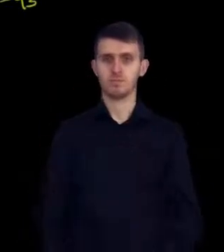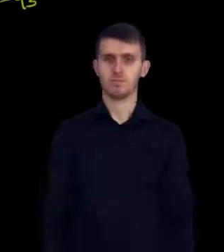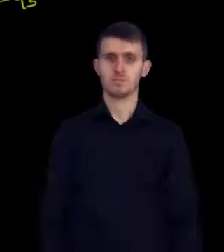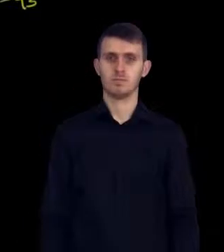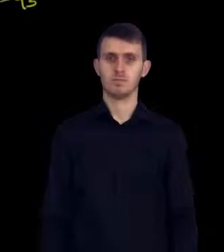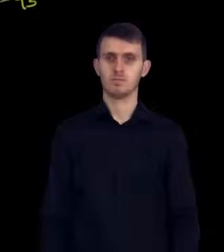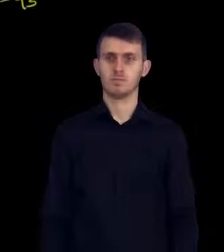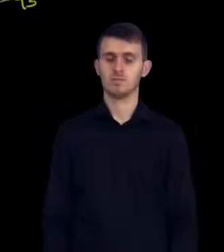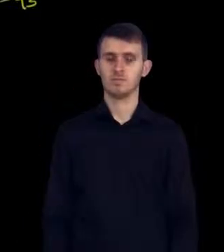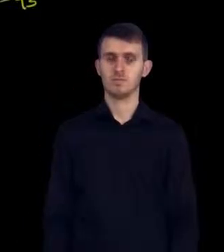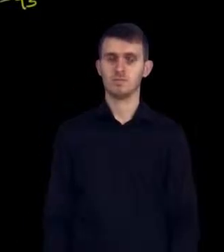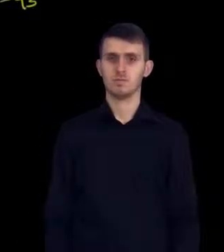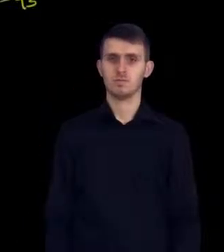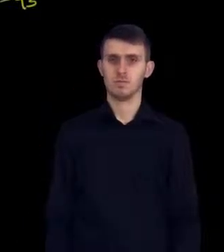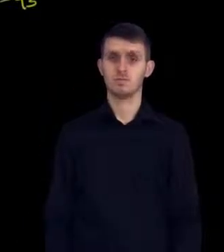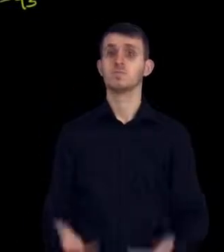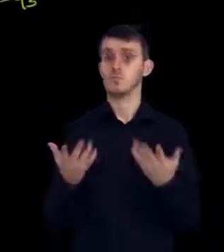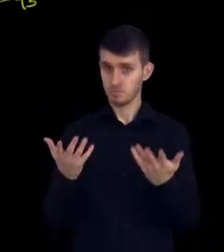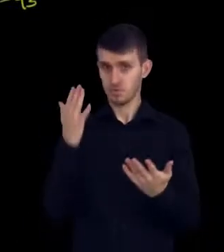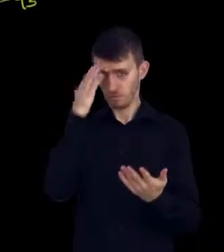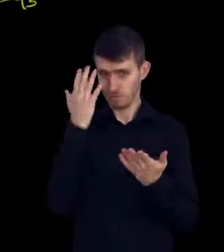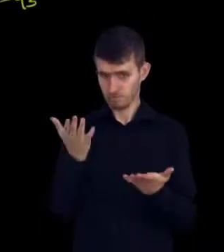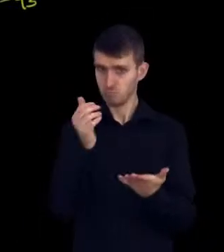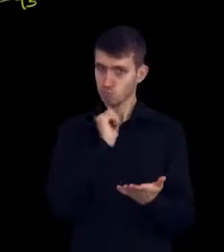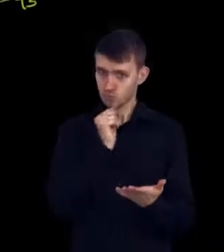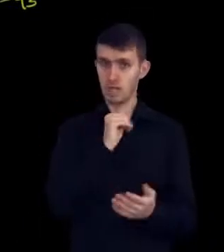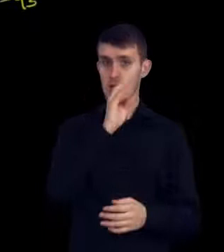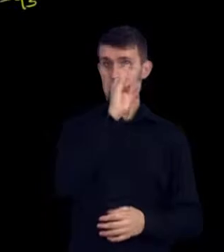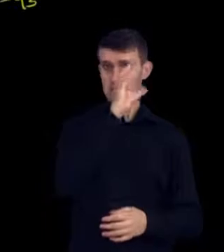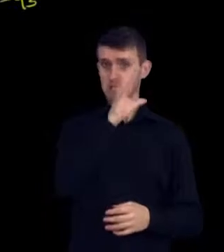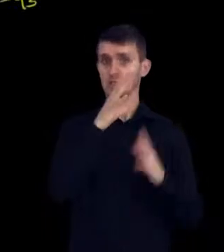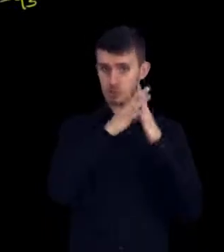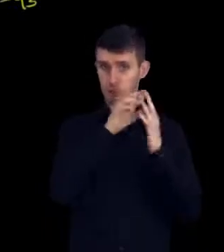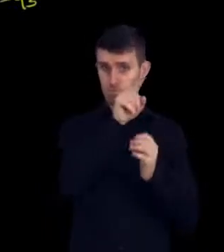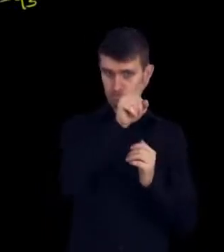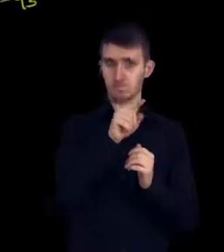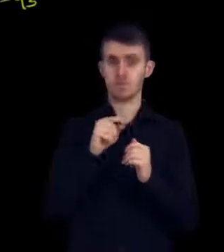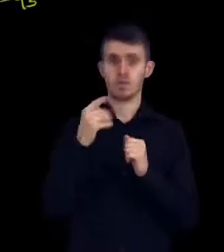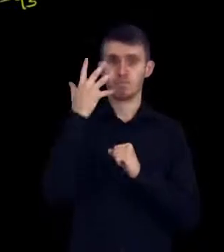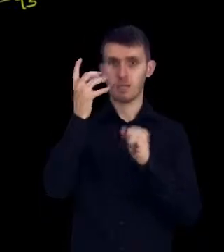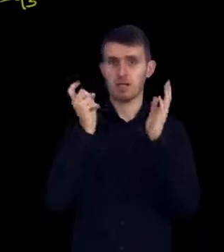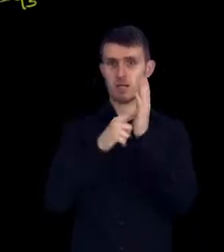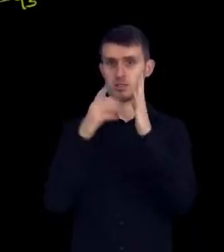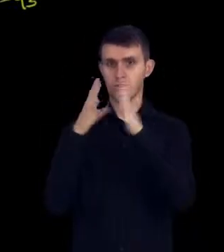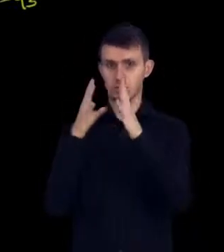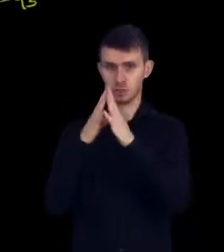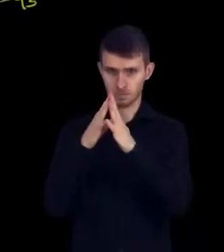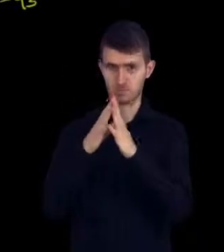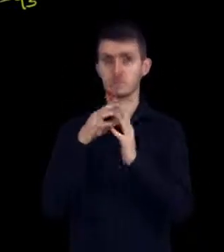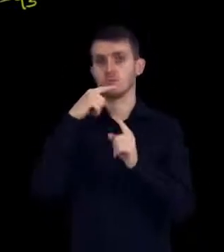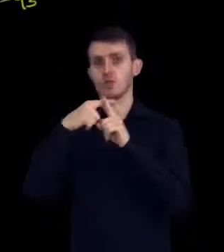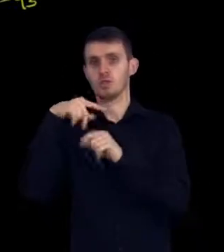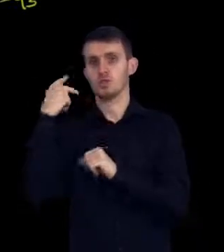Blue I'll do that In Blue so We have 5 x 10 So 5t is 5 x